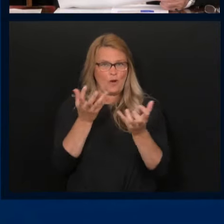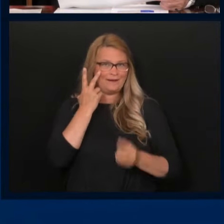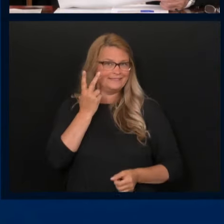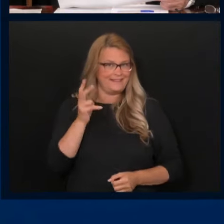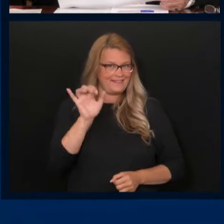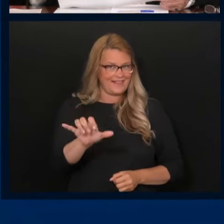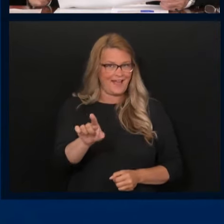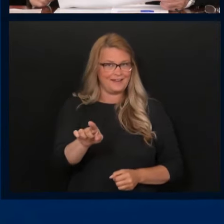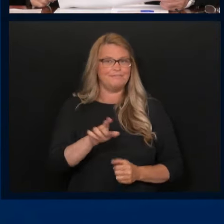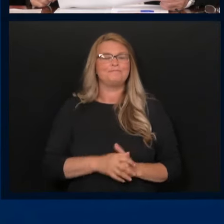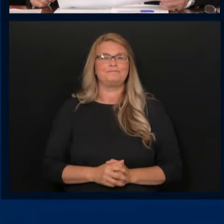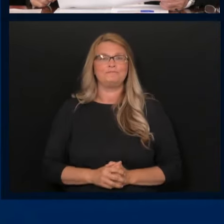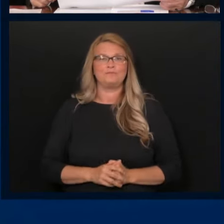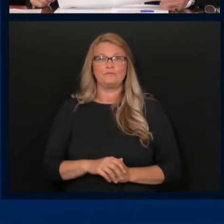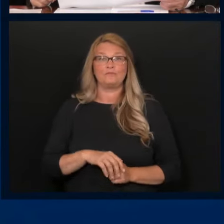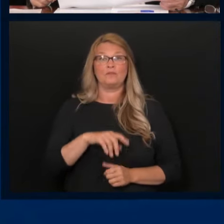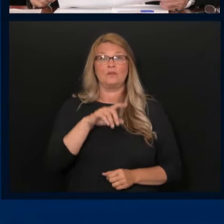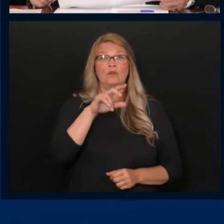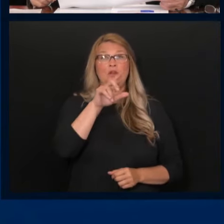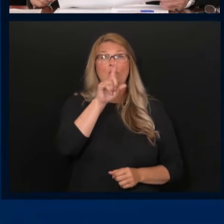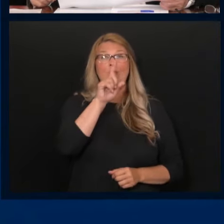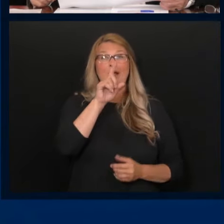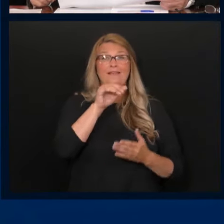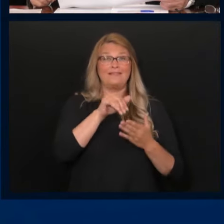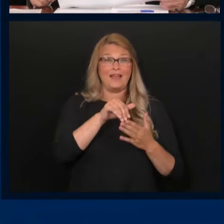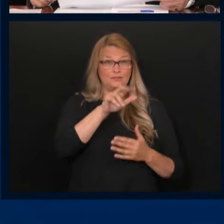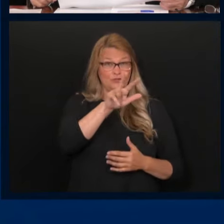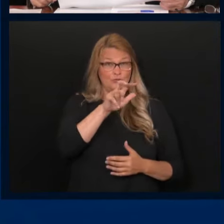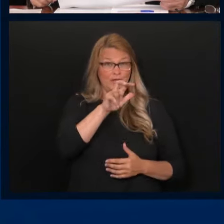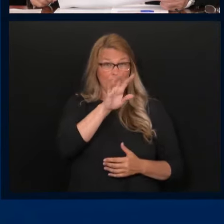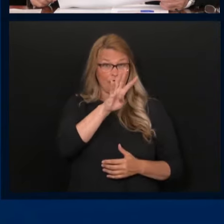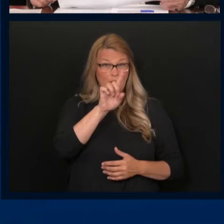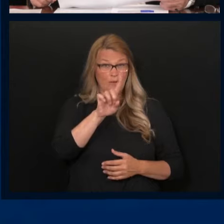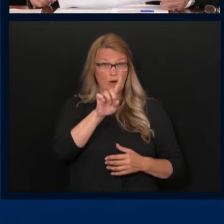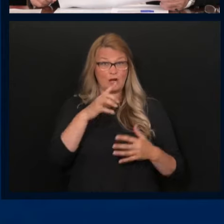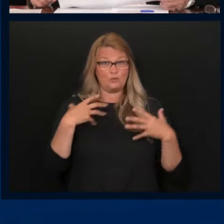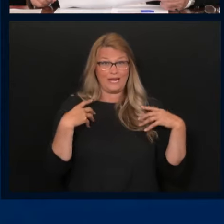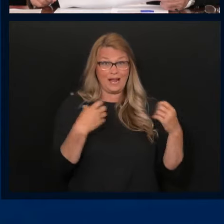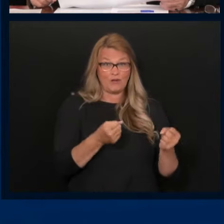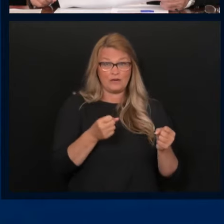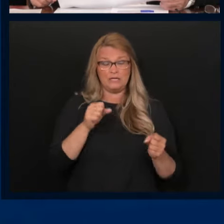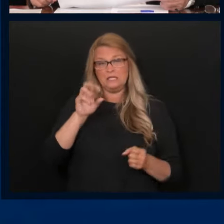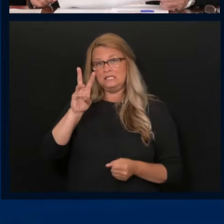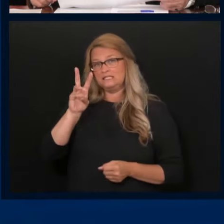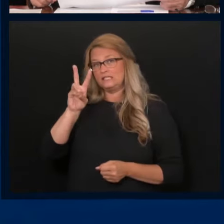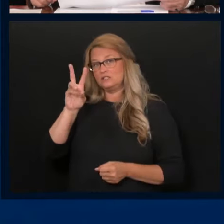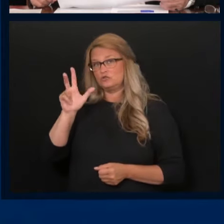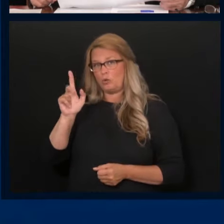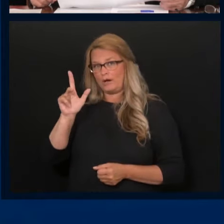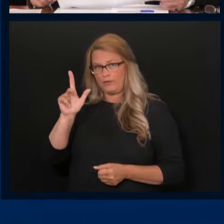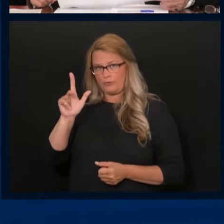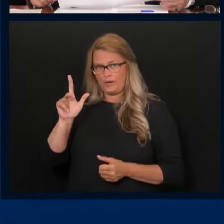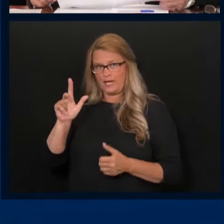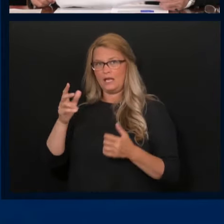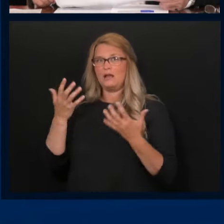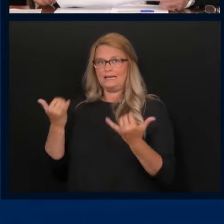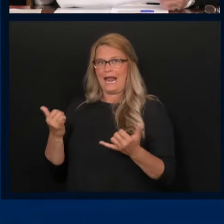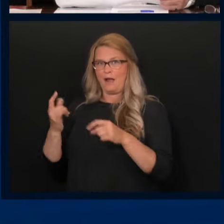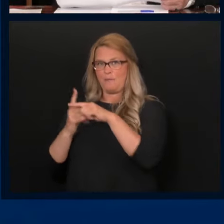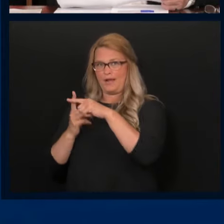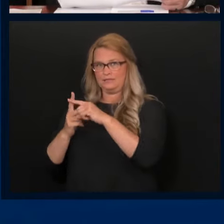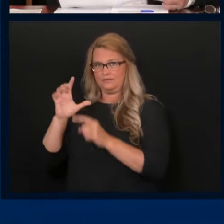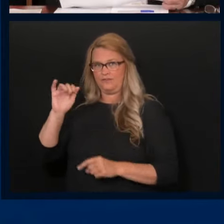see. We're at 1,341 that have recovered. We're at 623 active that we're